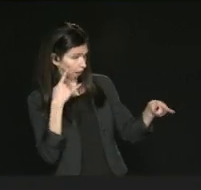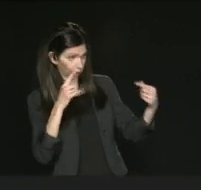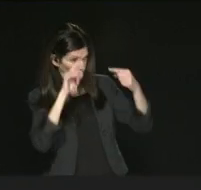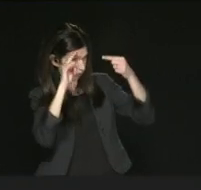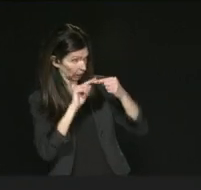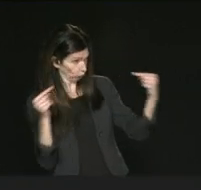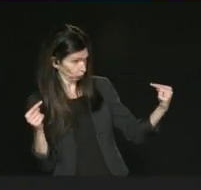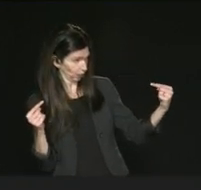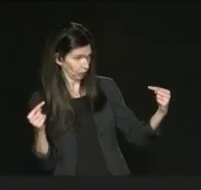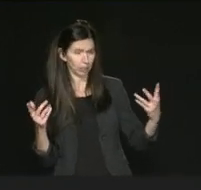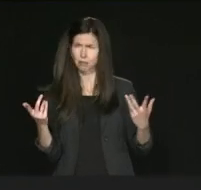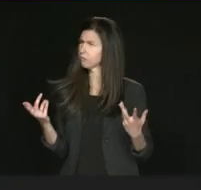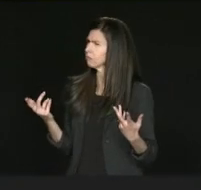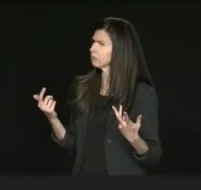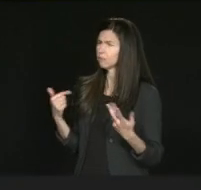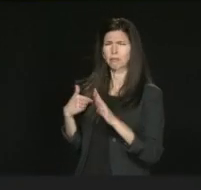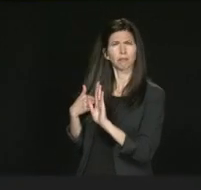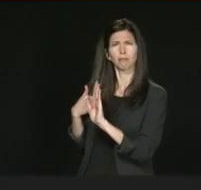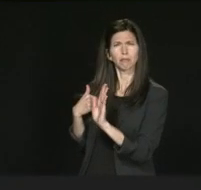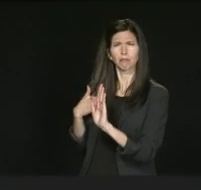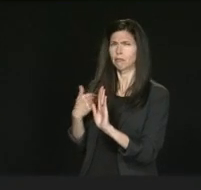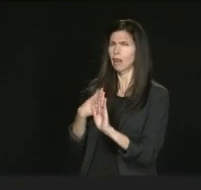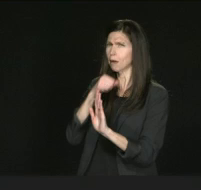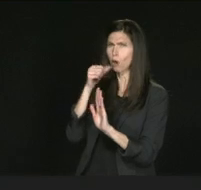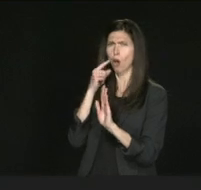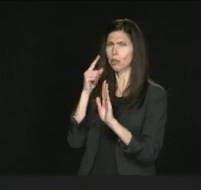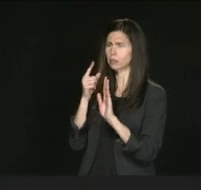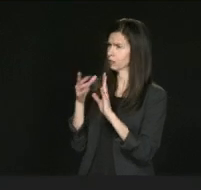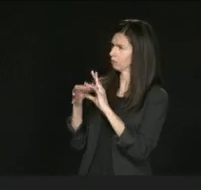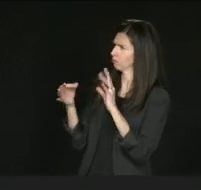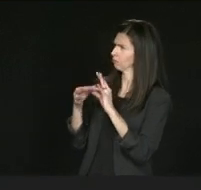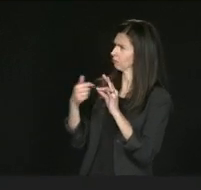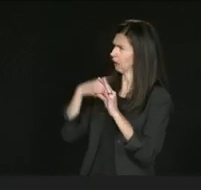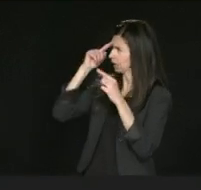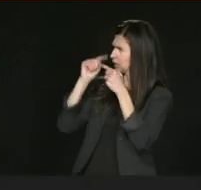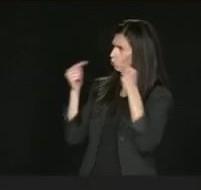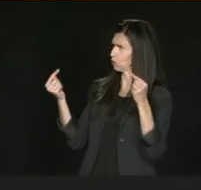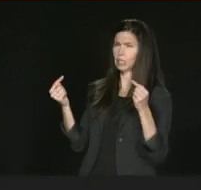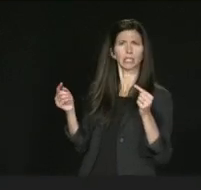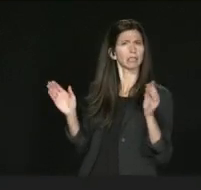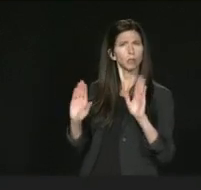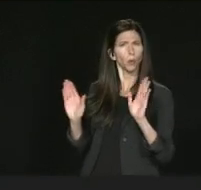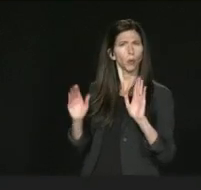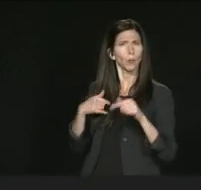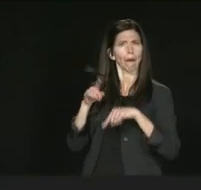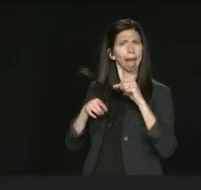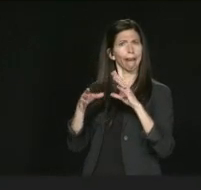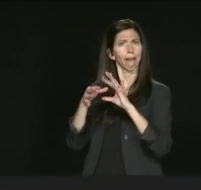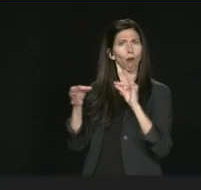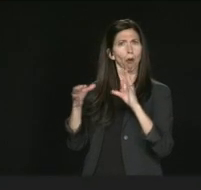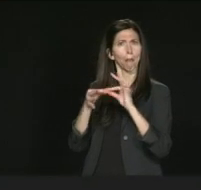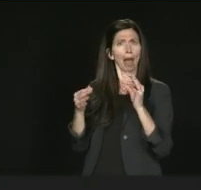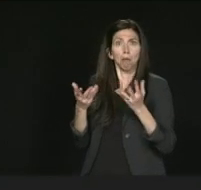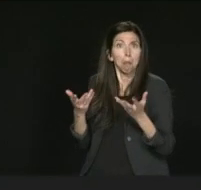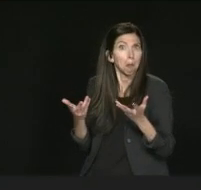I'm not saying I don't agree. I have no comments as to what other people say, but I think